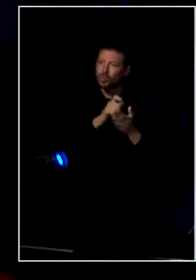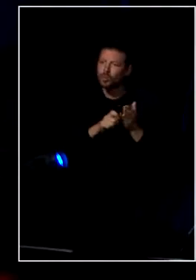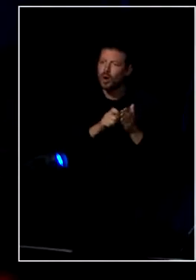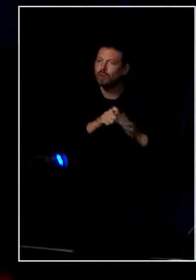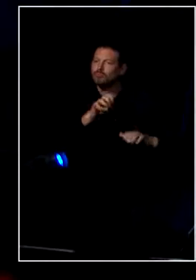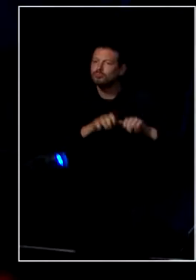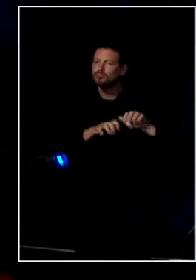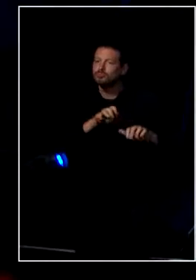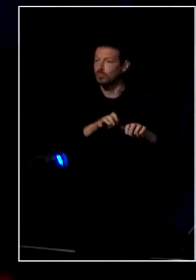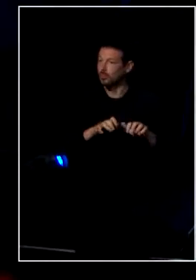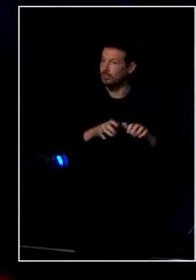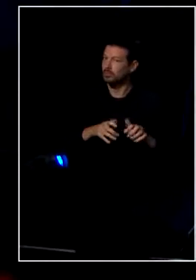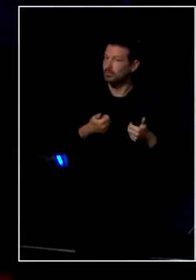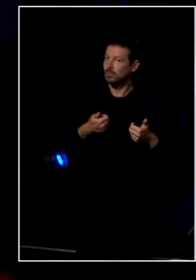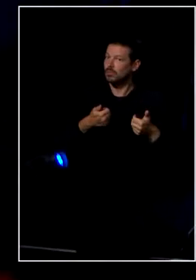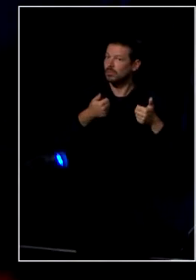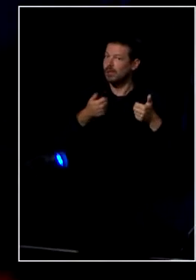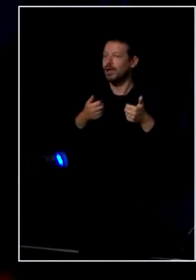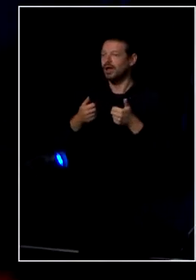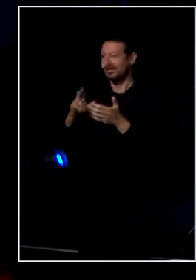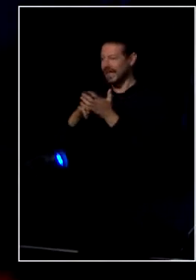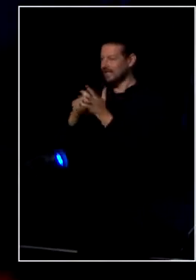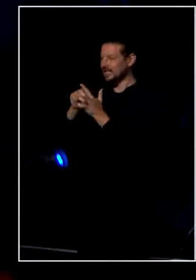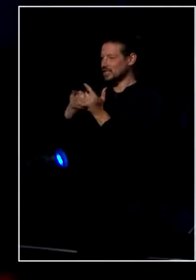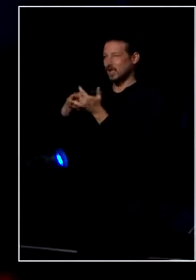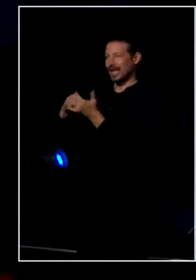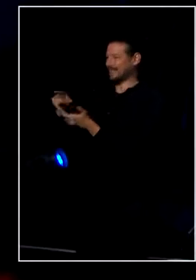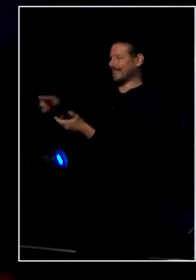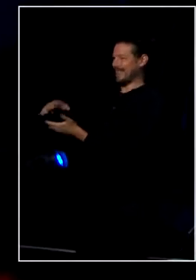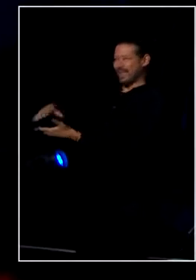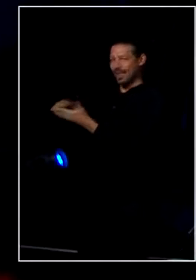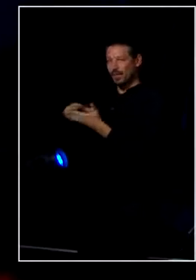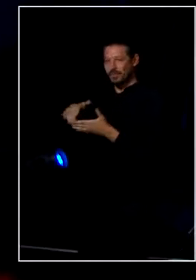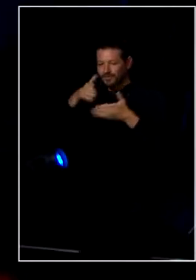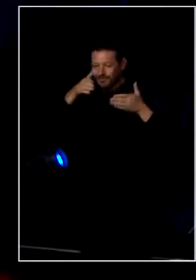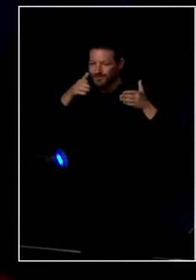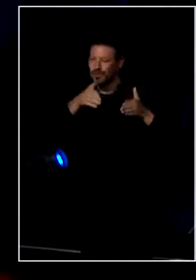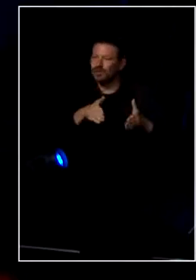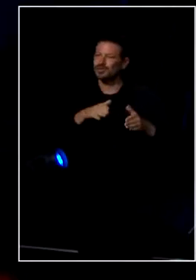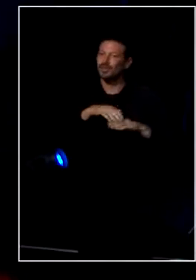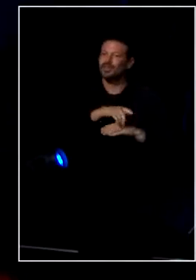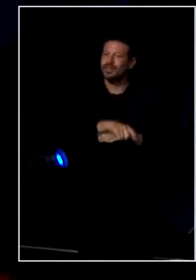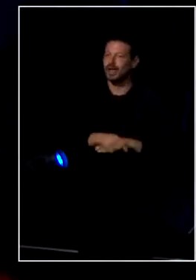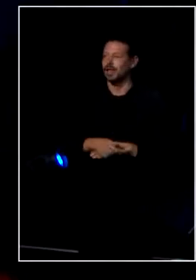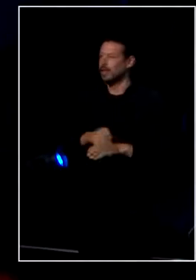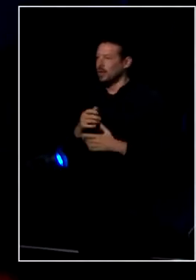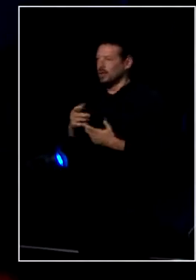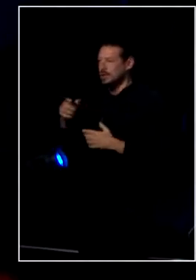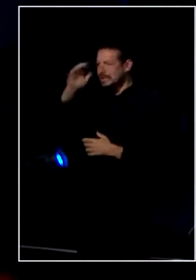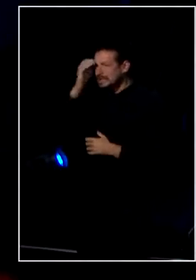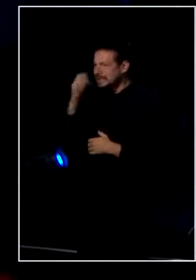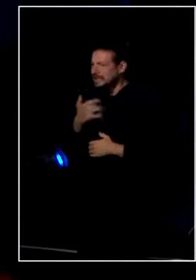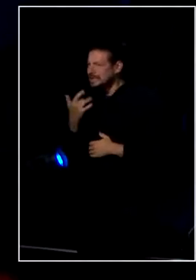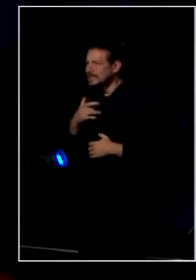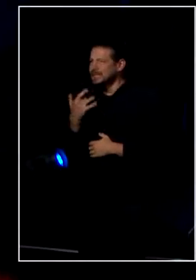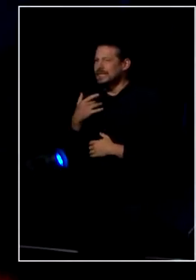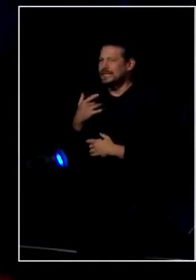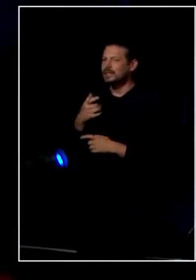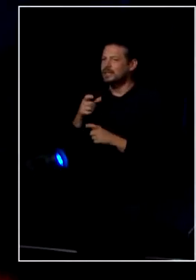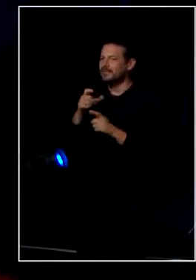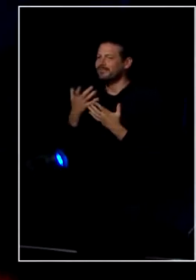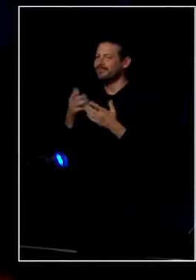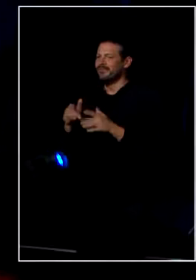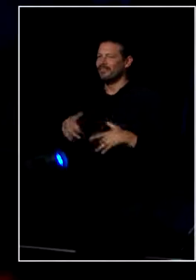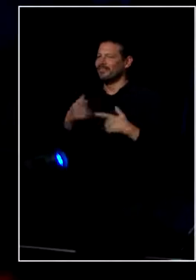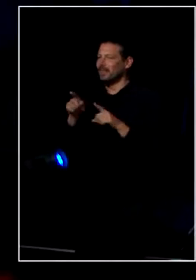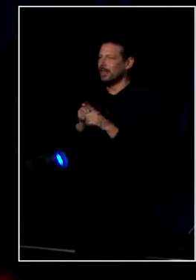And it was actually getting the NDIS that allowed me to focus less on trying to frickin' survive and be dehumanized and actually